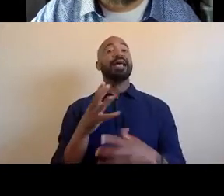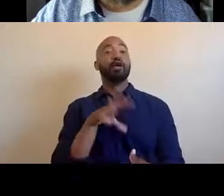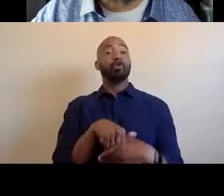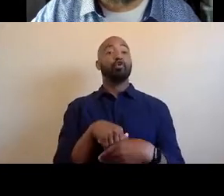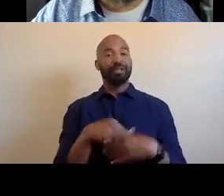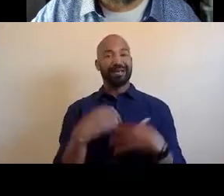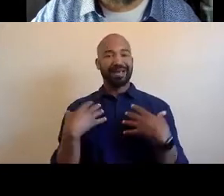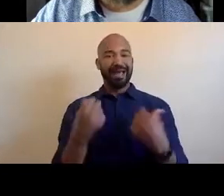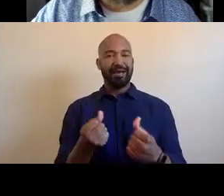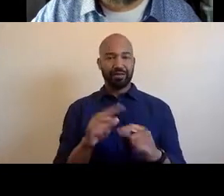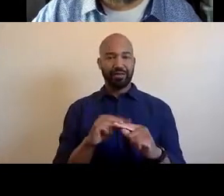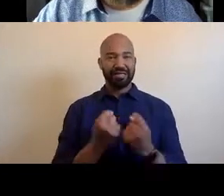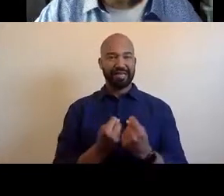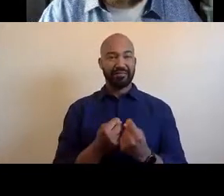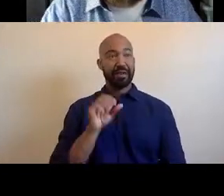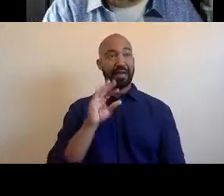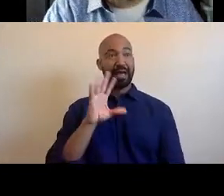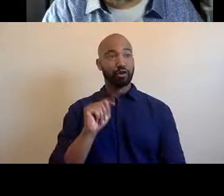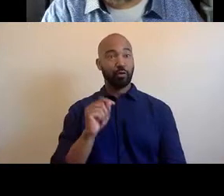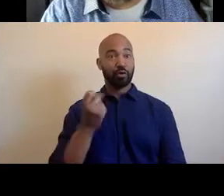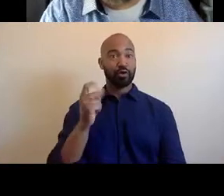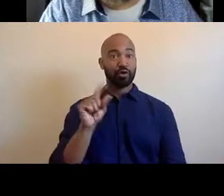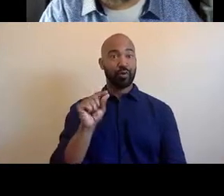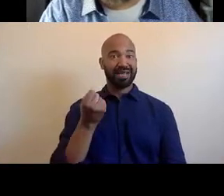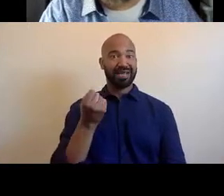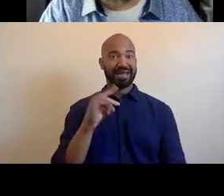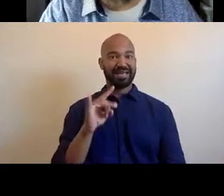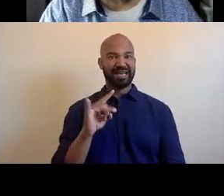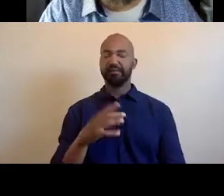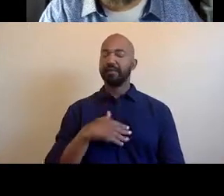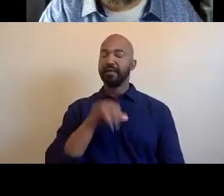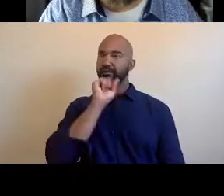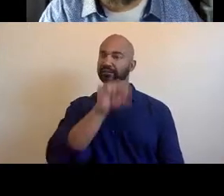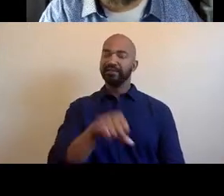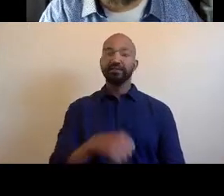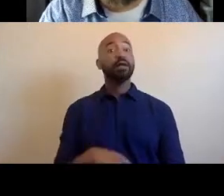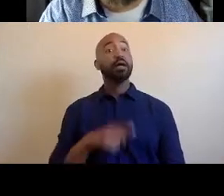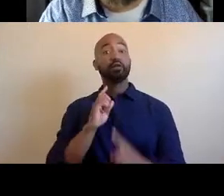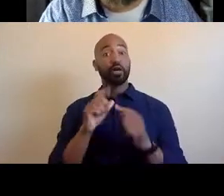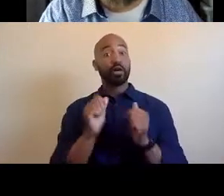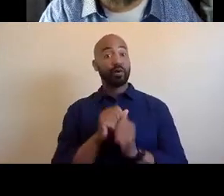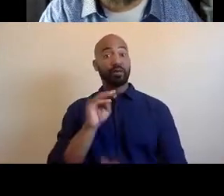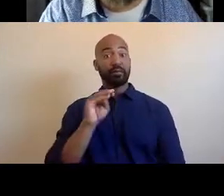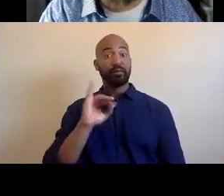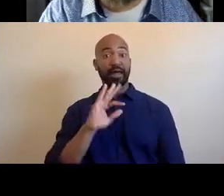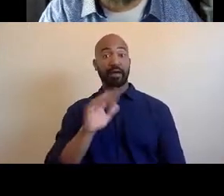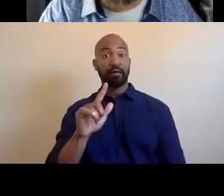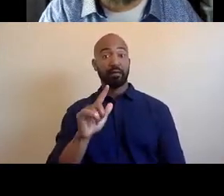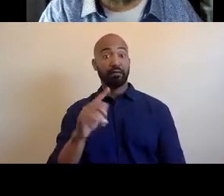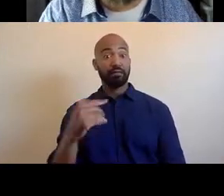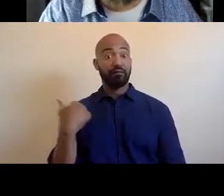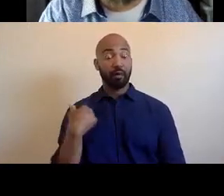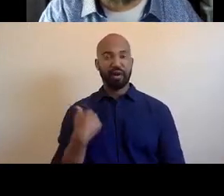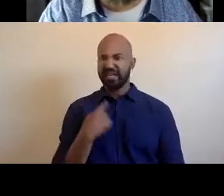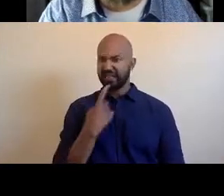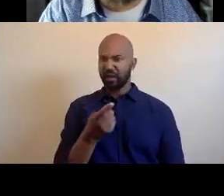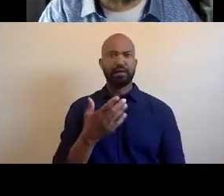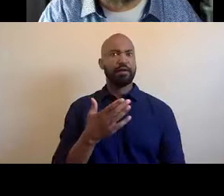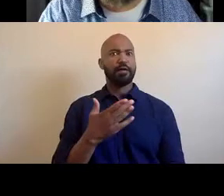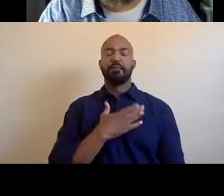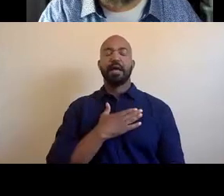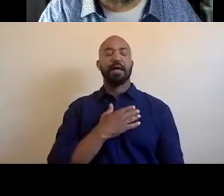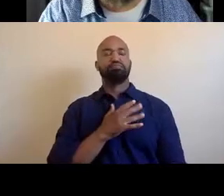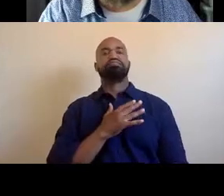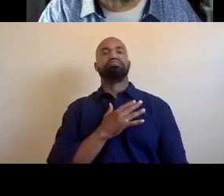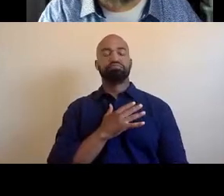of 2018, and it is really my joy practice. So I was sharing with Michael before that it's a focal point for me on many